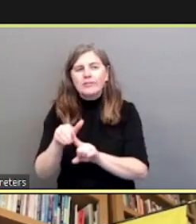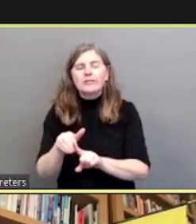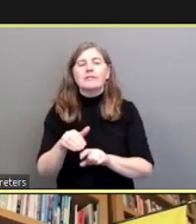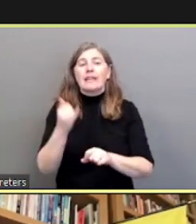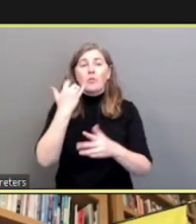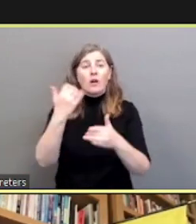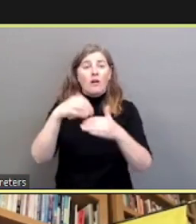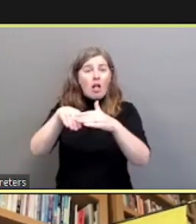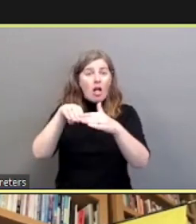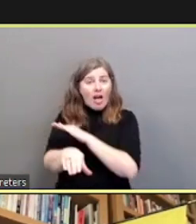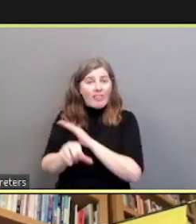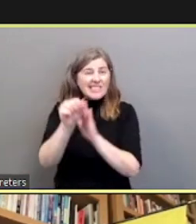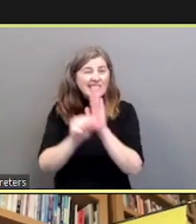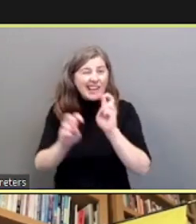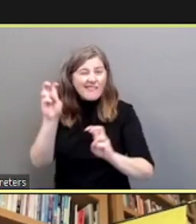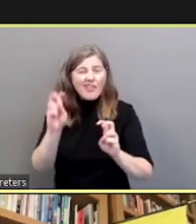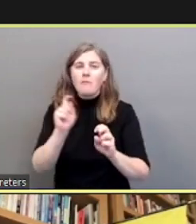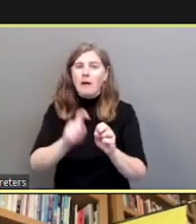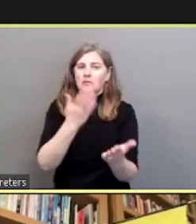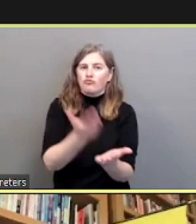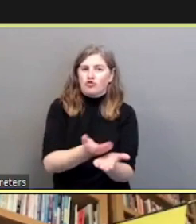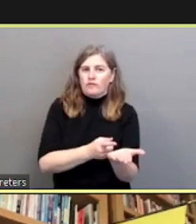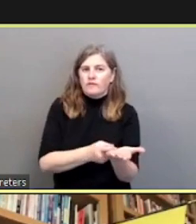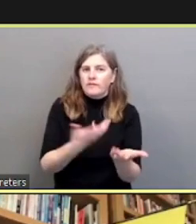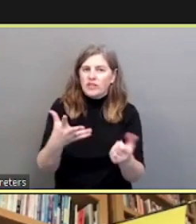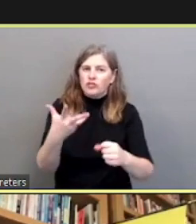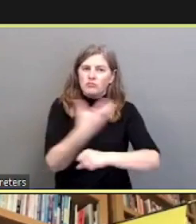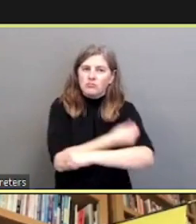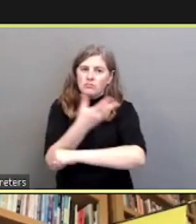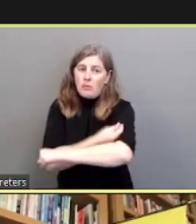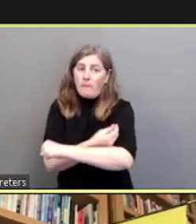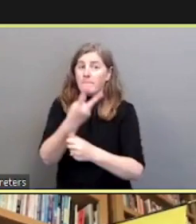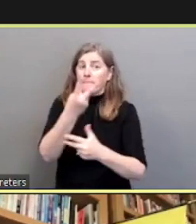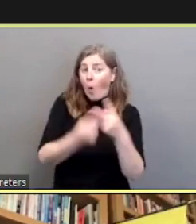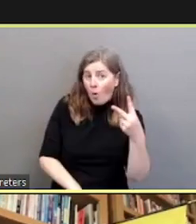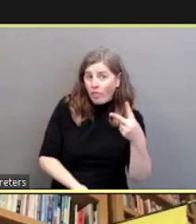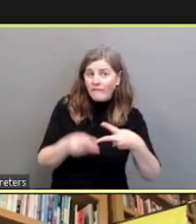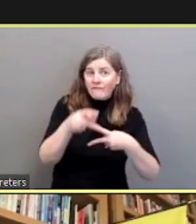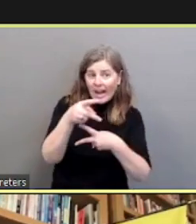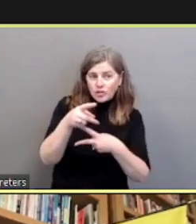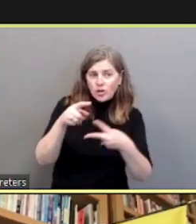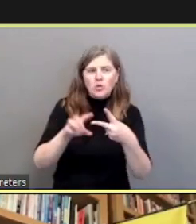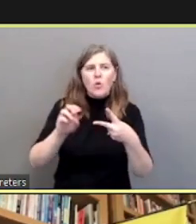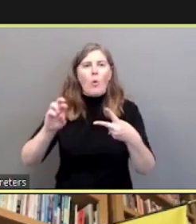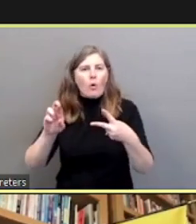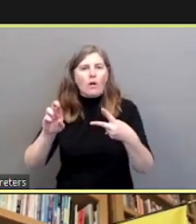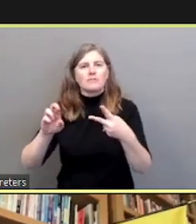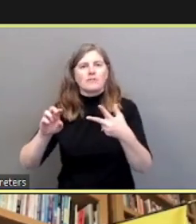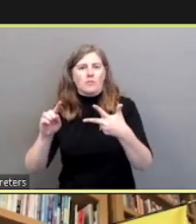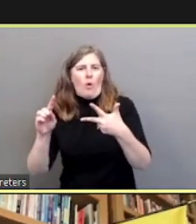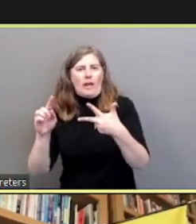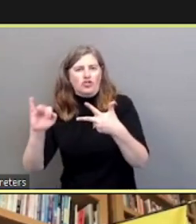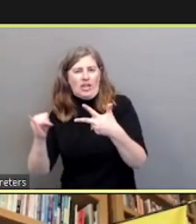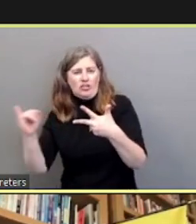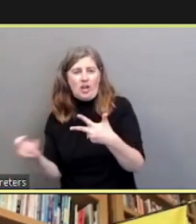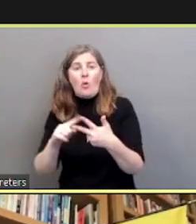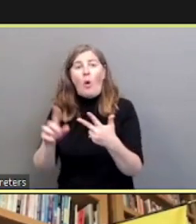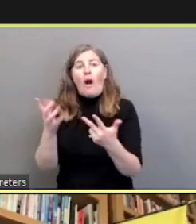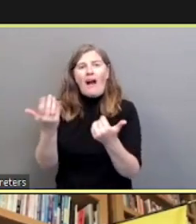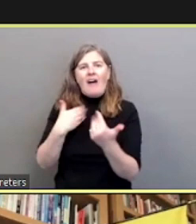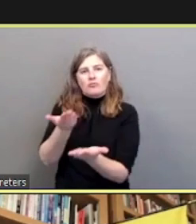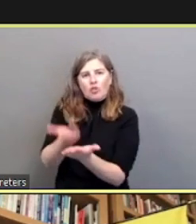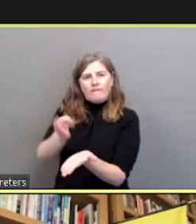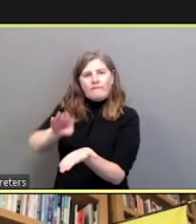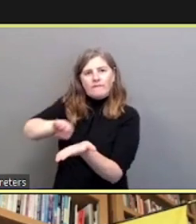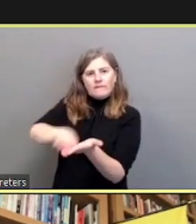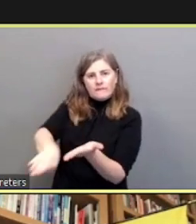of a completed vaccination series or a valid exemption. I just reread